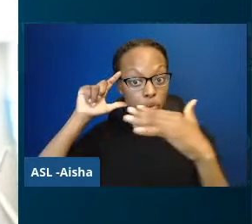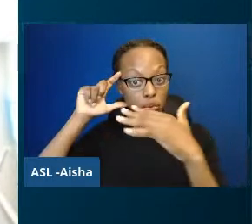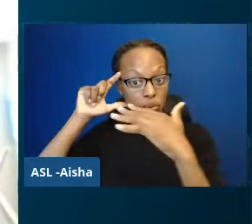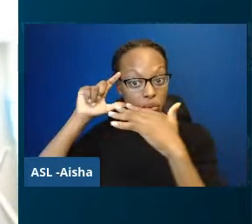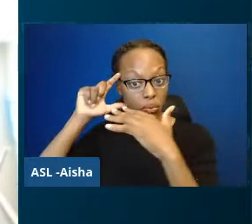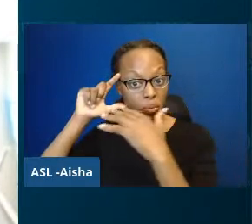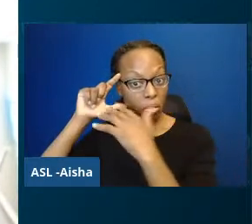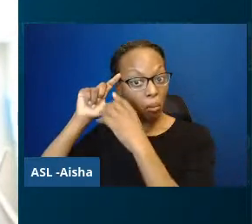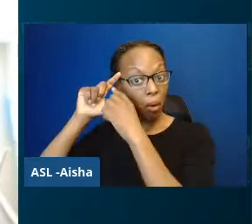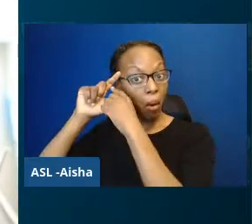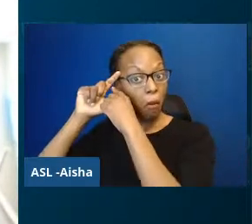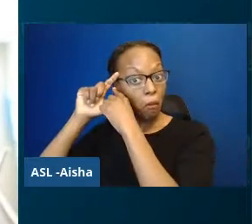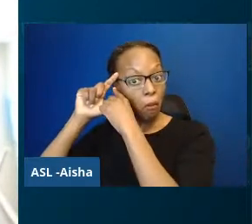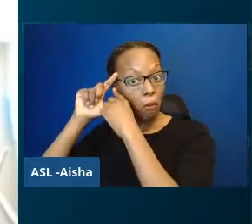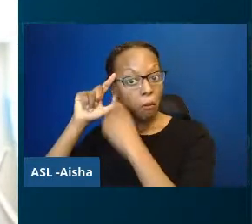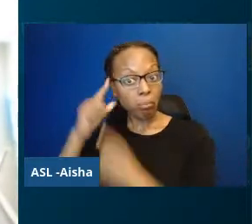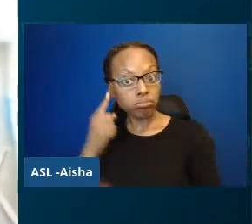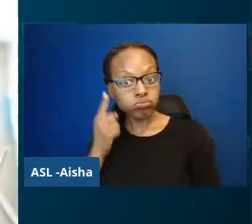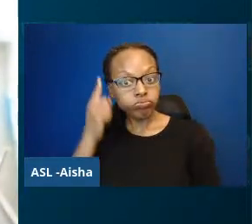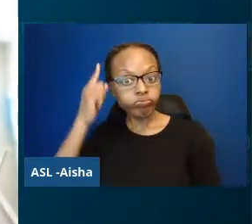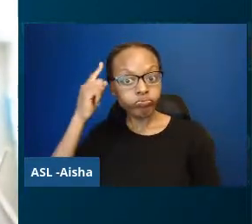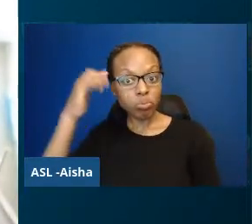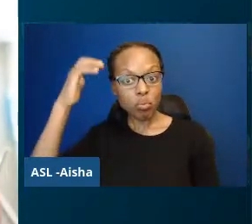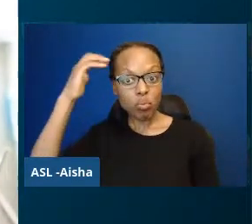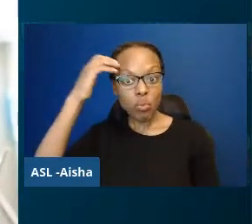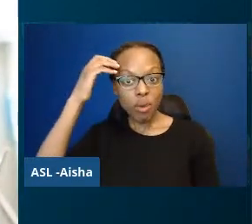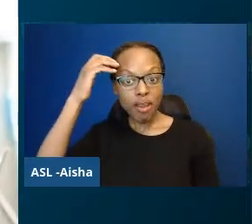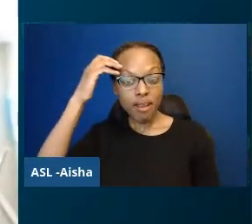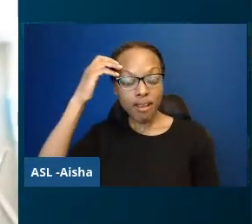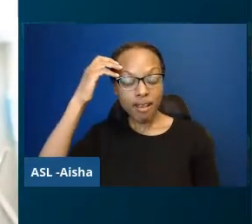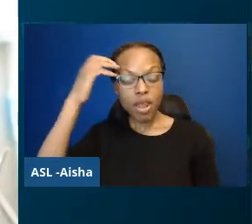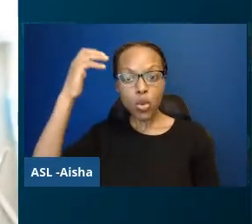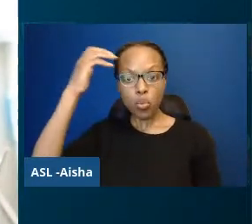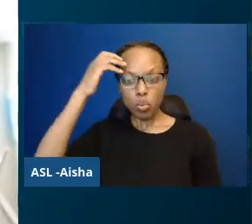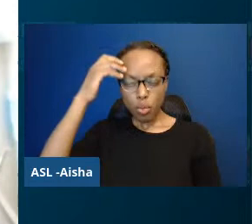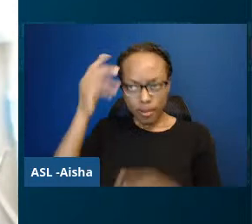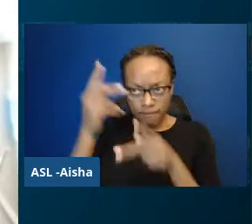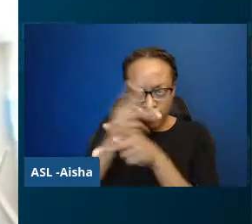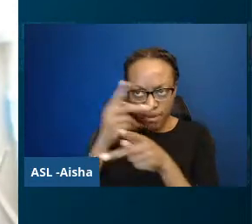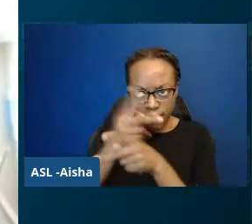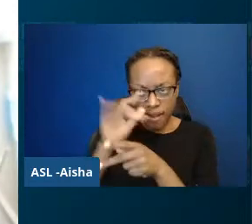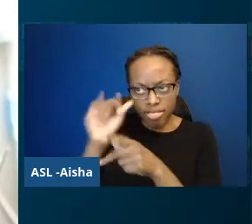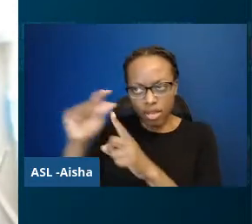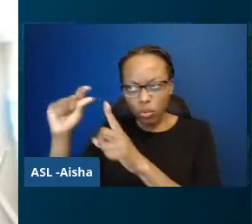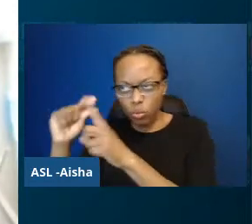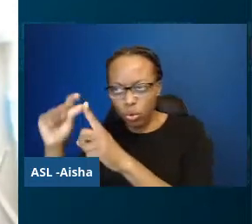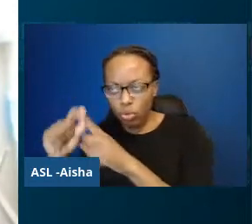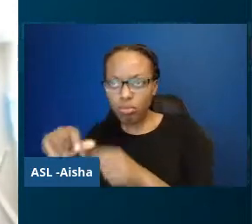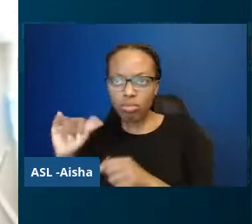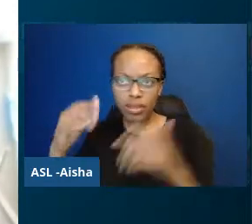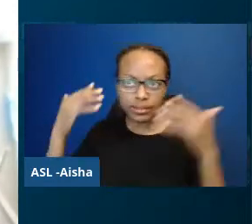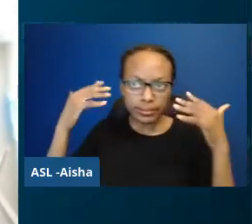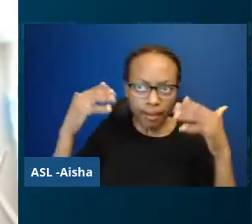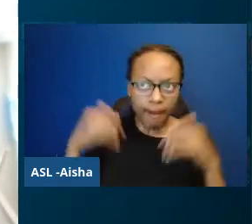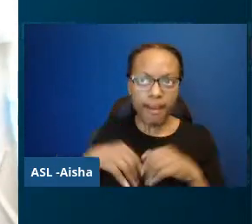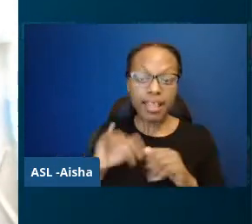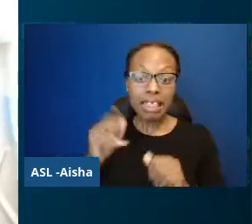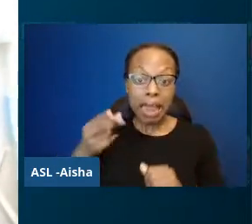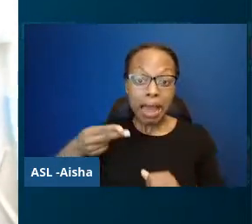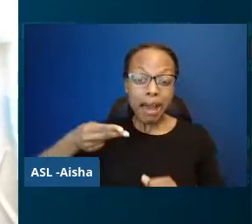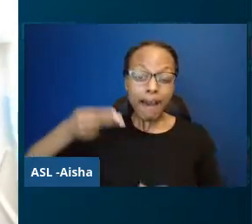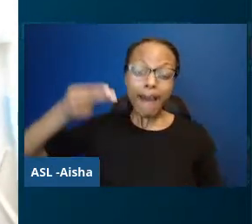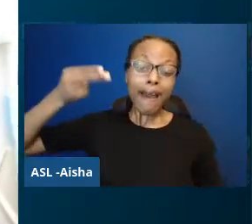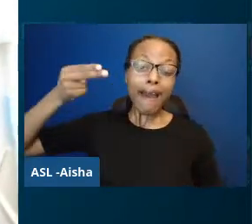brain can interpret those signals as different words or sounds. They can even tell if a pitch is